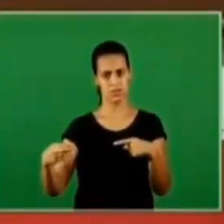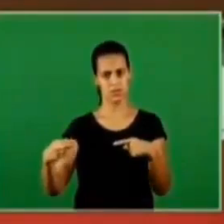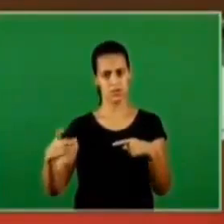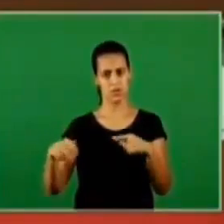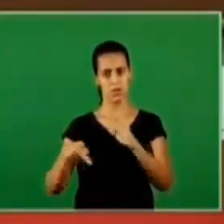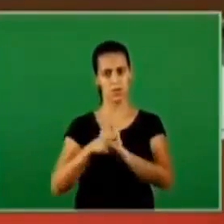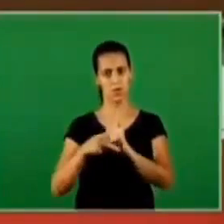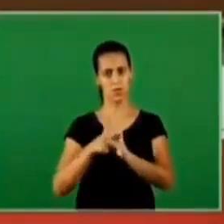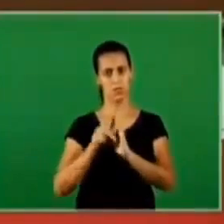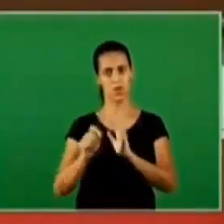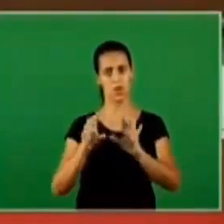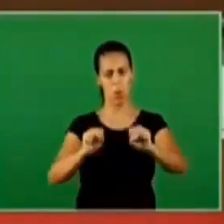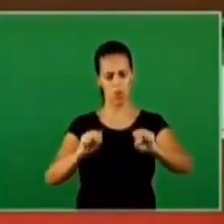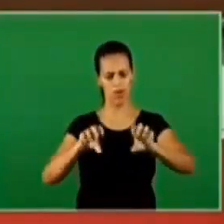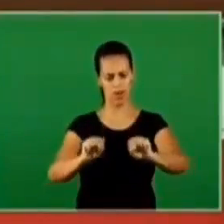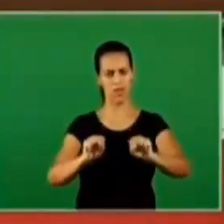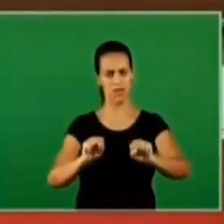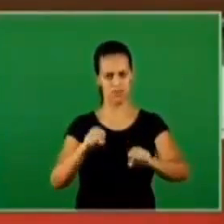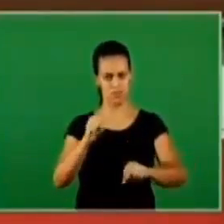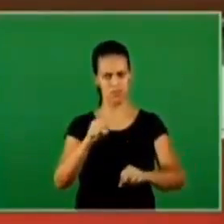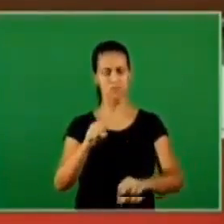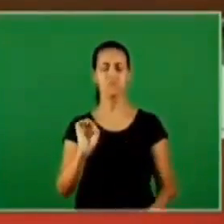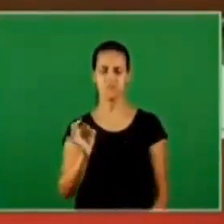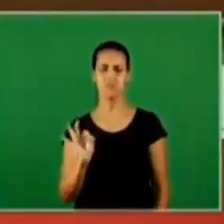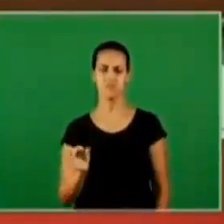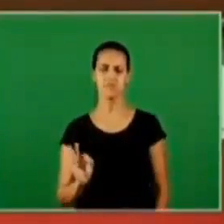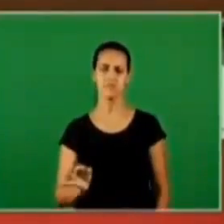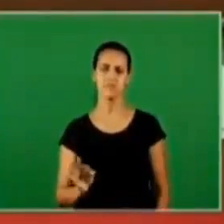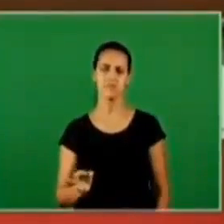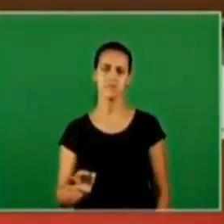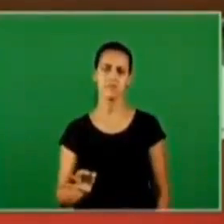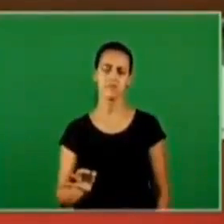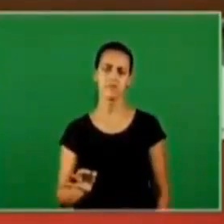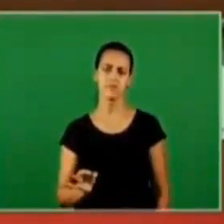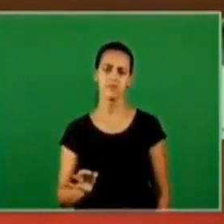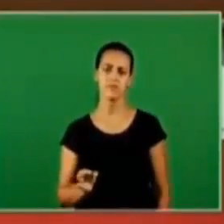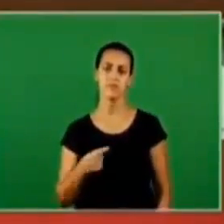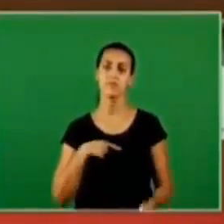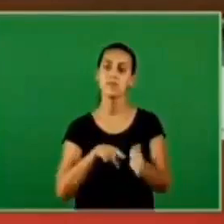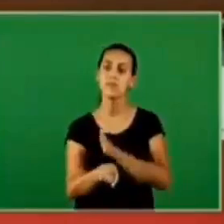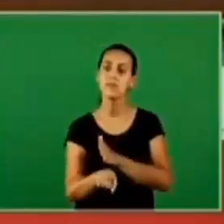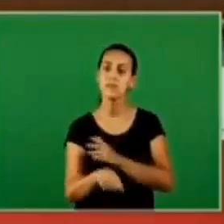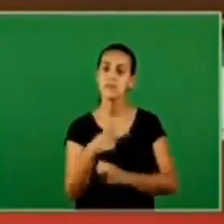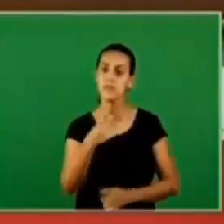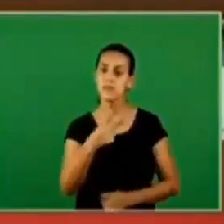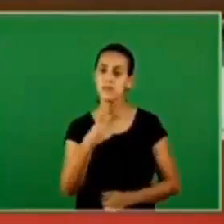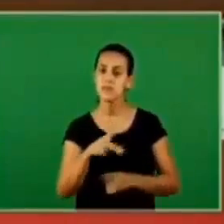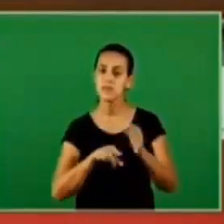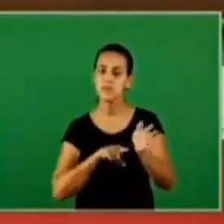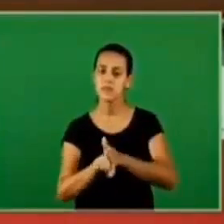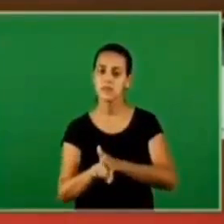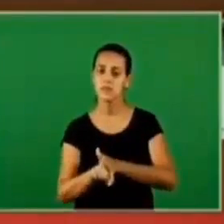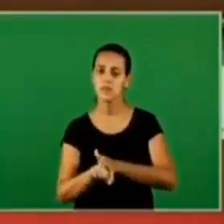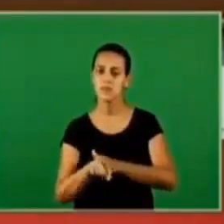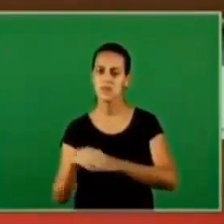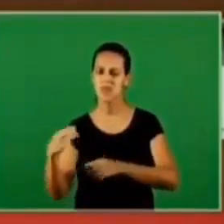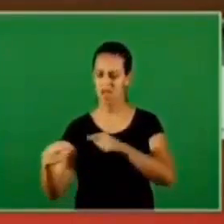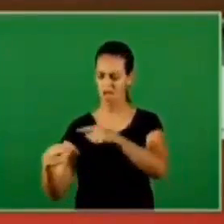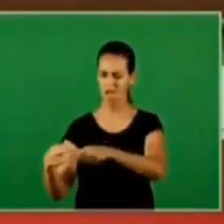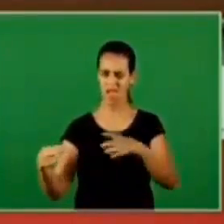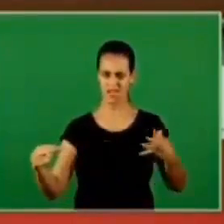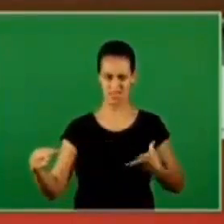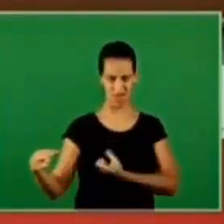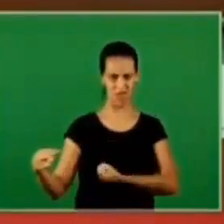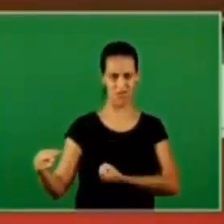Is this part of this? Is the glass of water part of this? Very well. So now I'm going to ask you the second question. Does